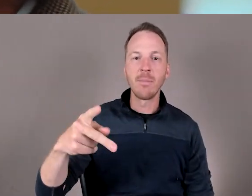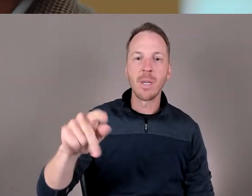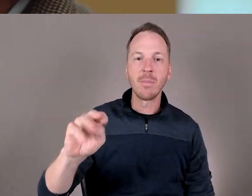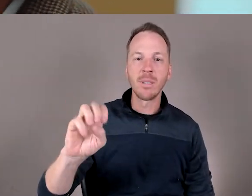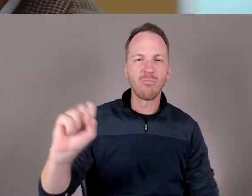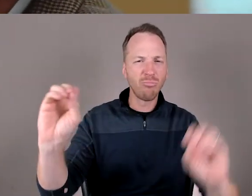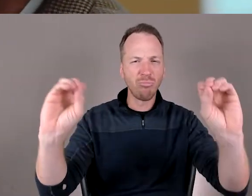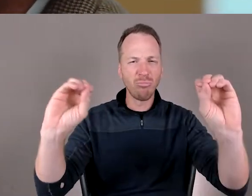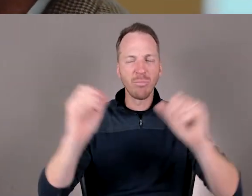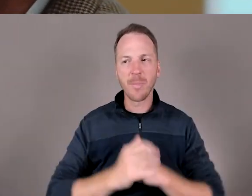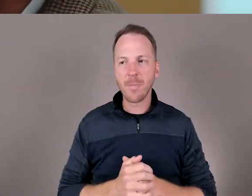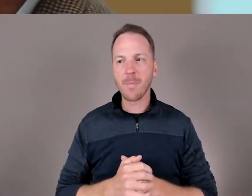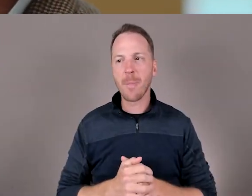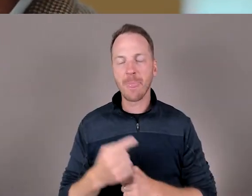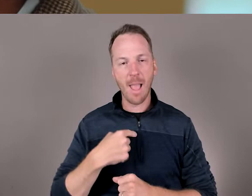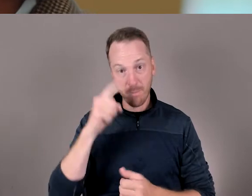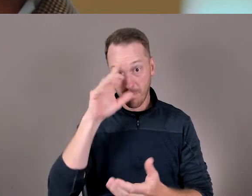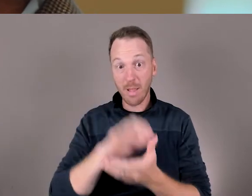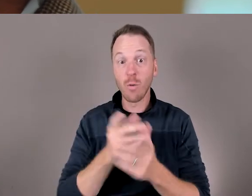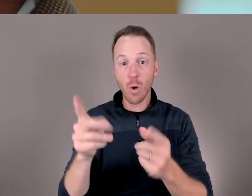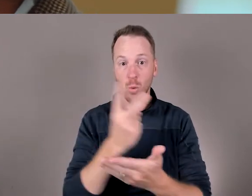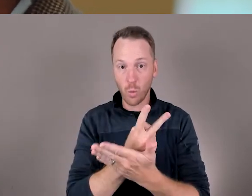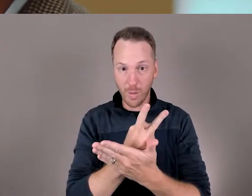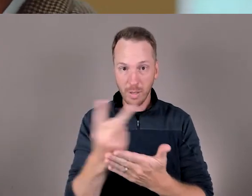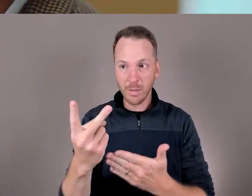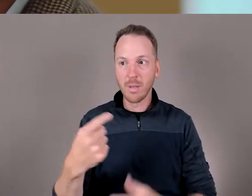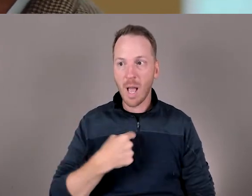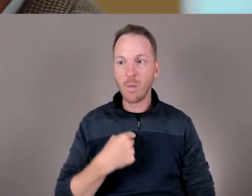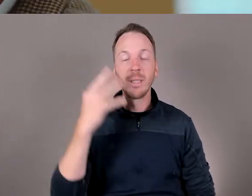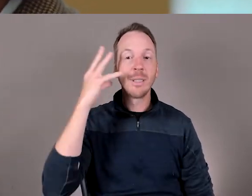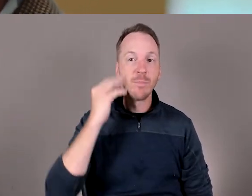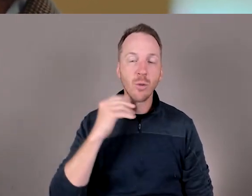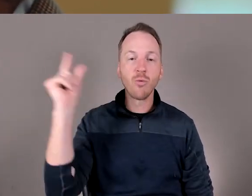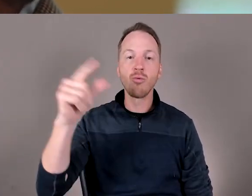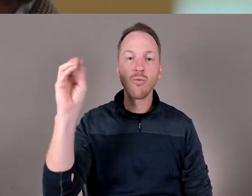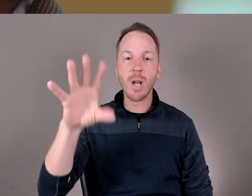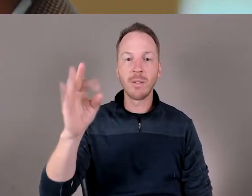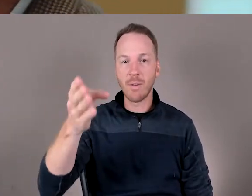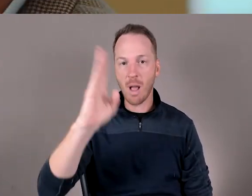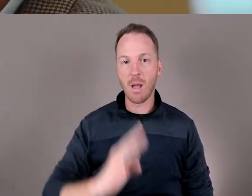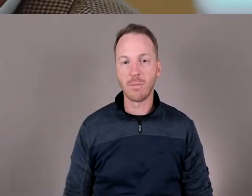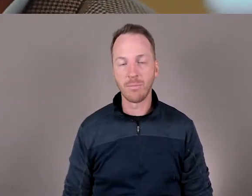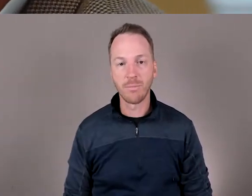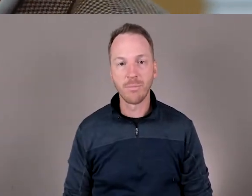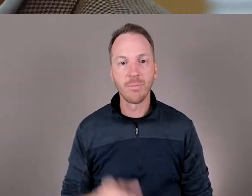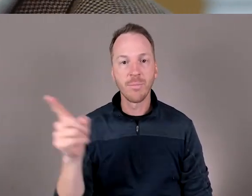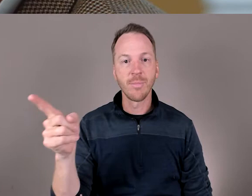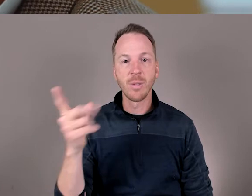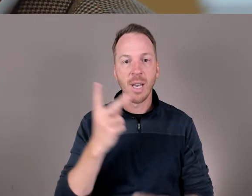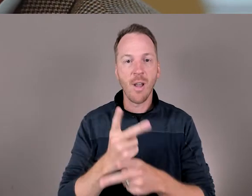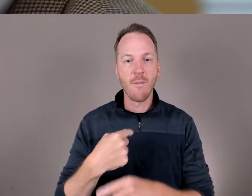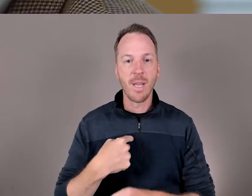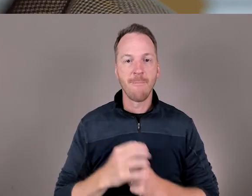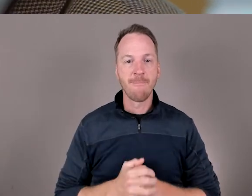as well. And I truly believe during those 2 weeks, I was experiencing the grace of God as He was taking care